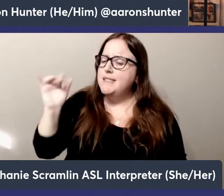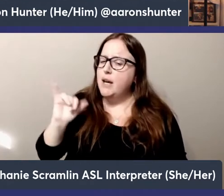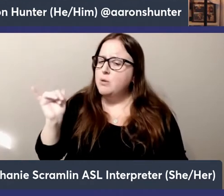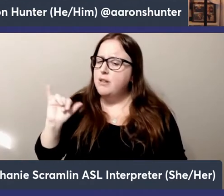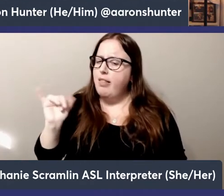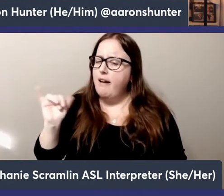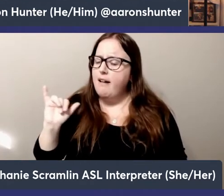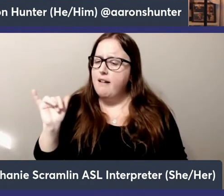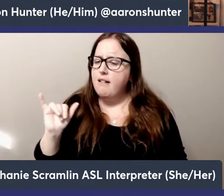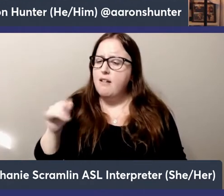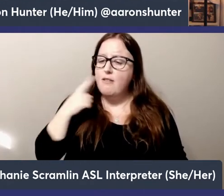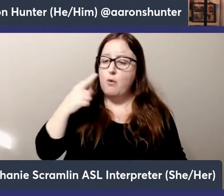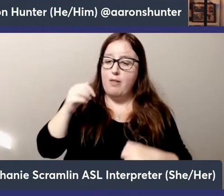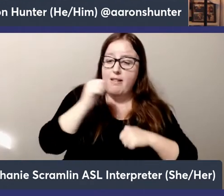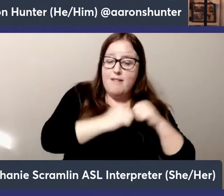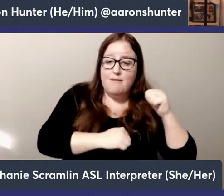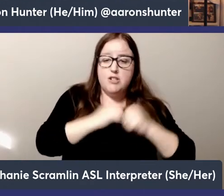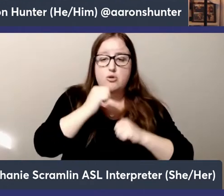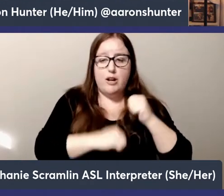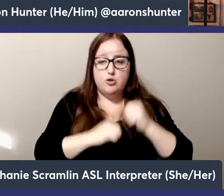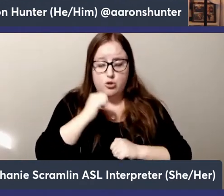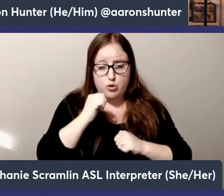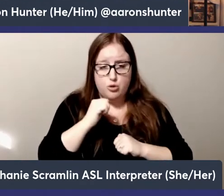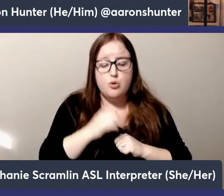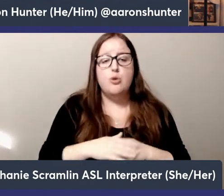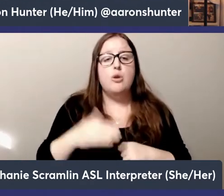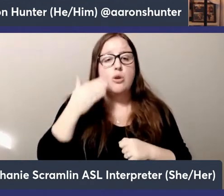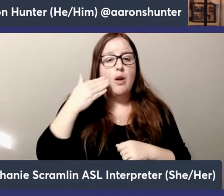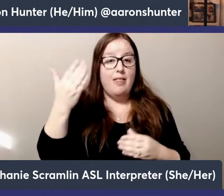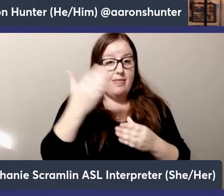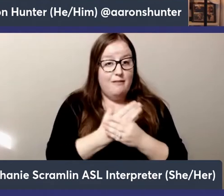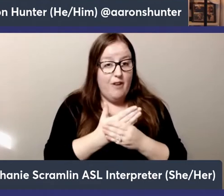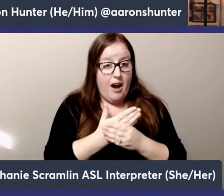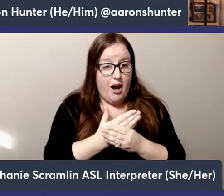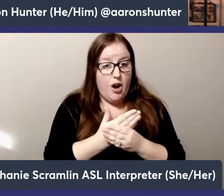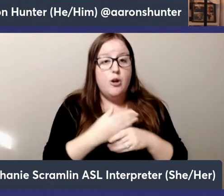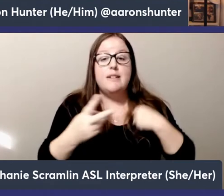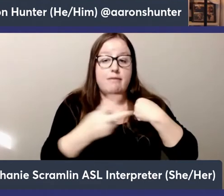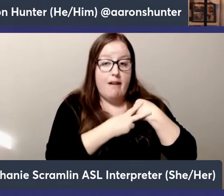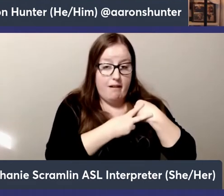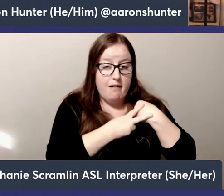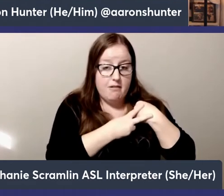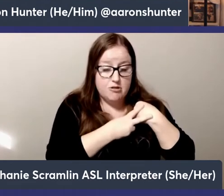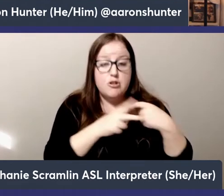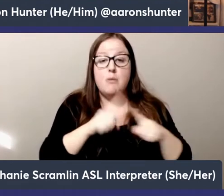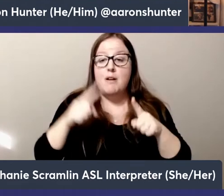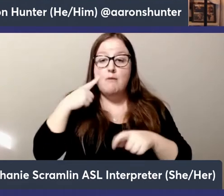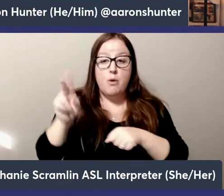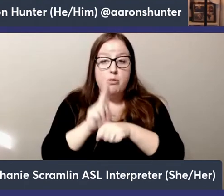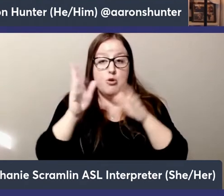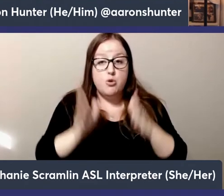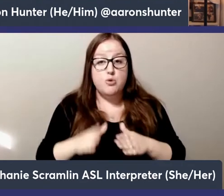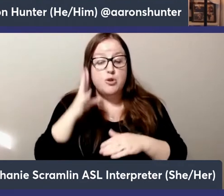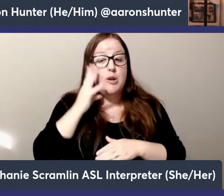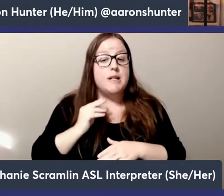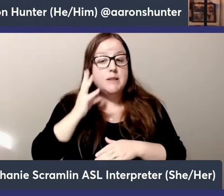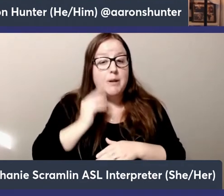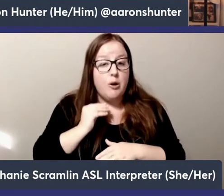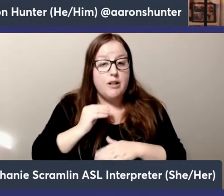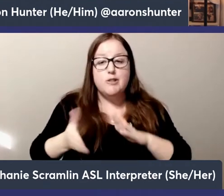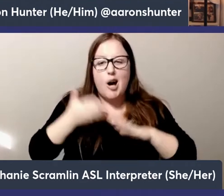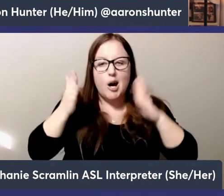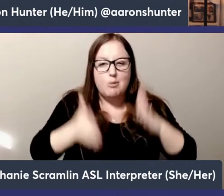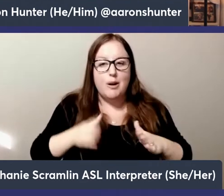know, on the infrastructure, the back end of things, you know, the file is being cached, but to the user experience or like the operator